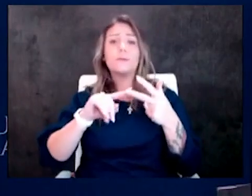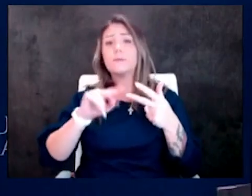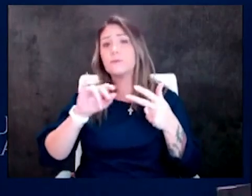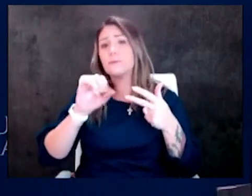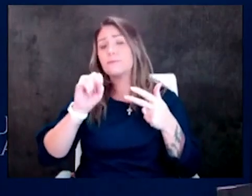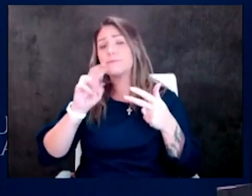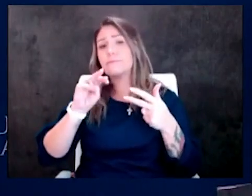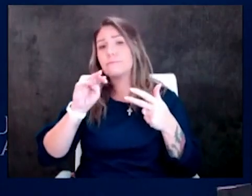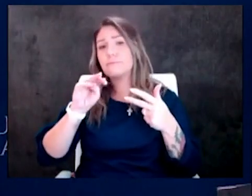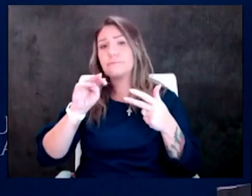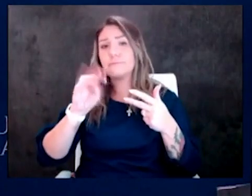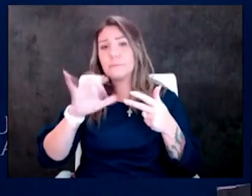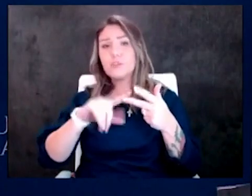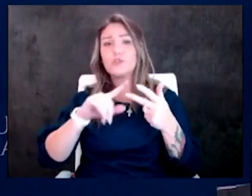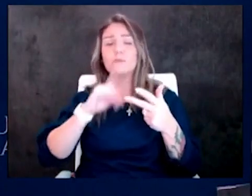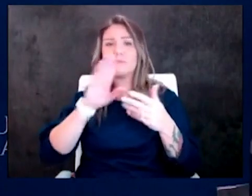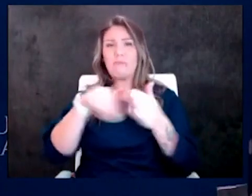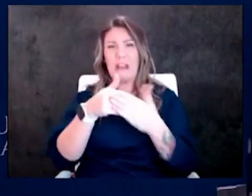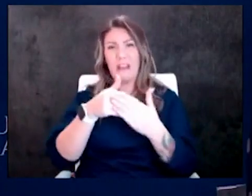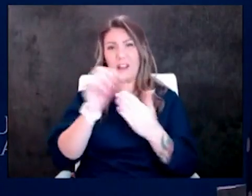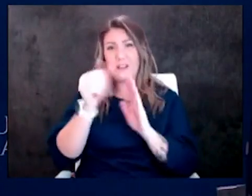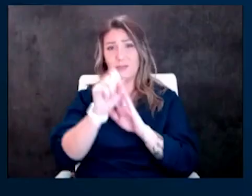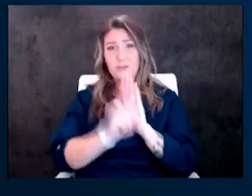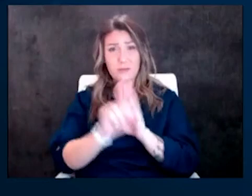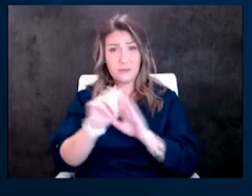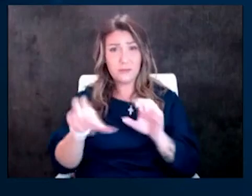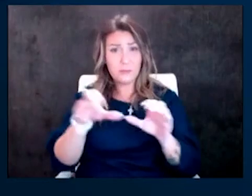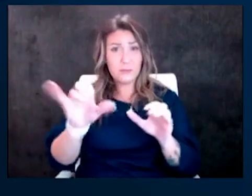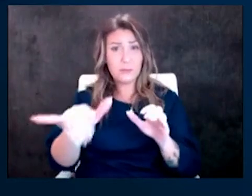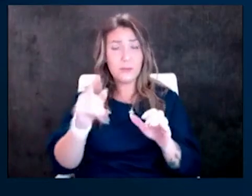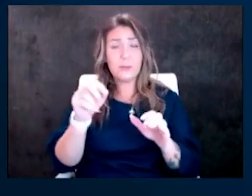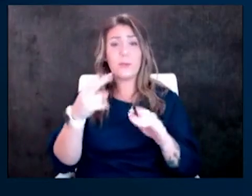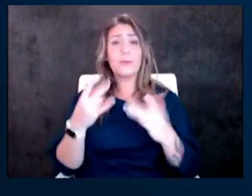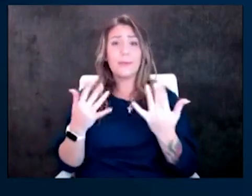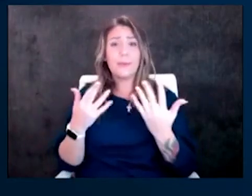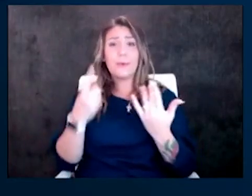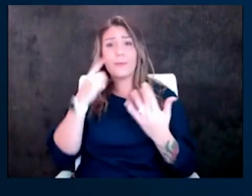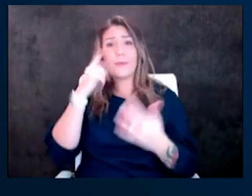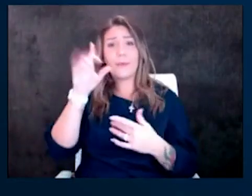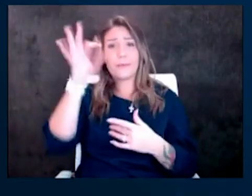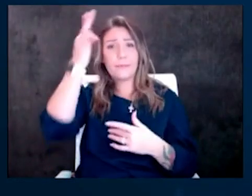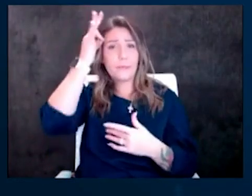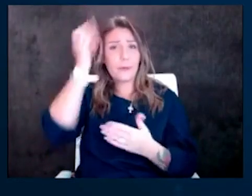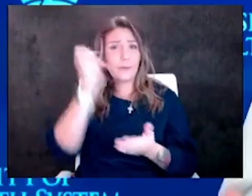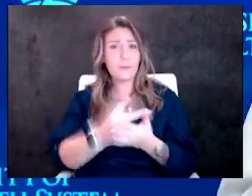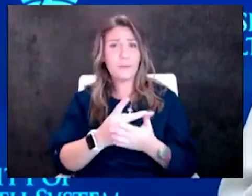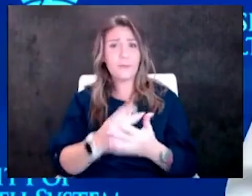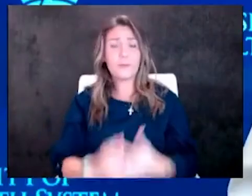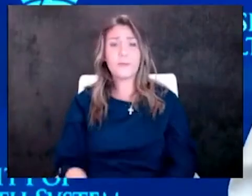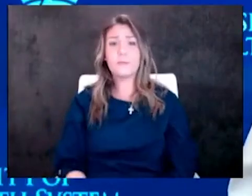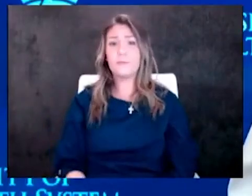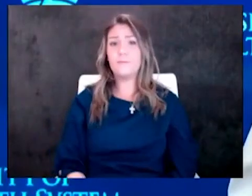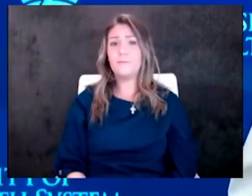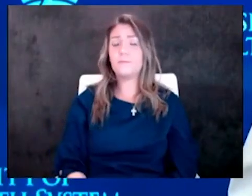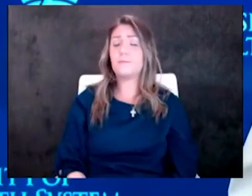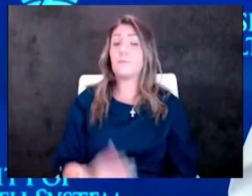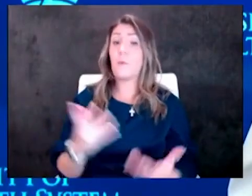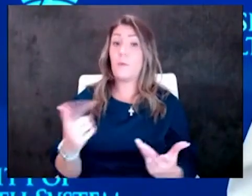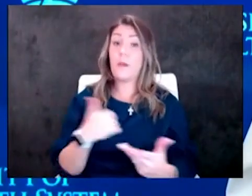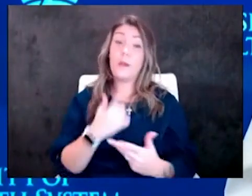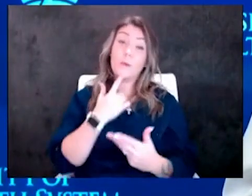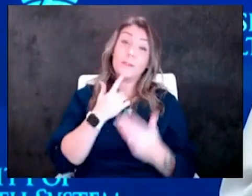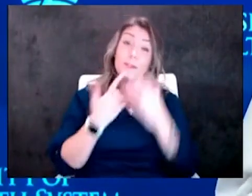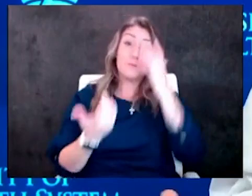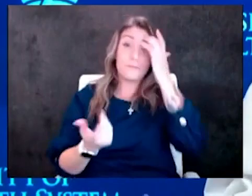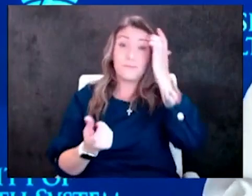already doing it. Is that a good move, or should they be waiting for federal approval? So, here's what I would say. We